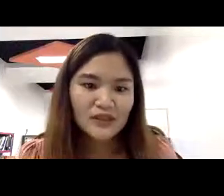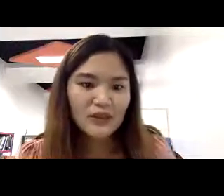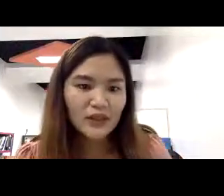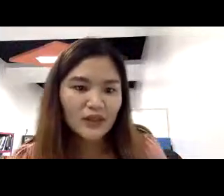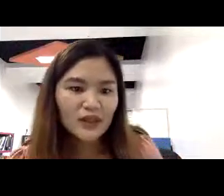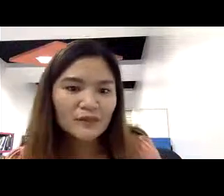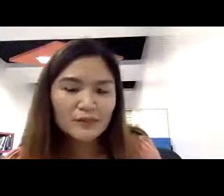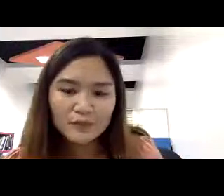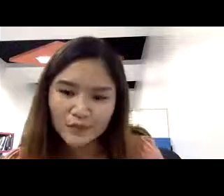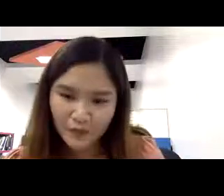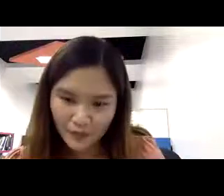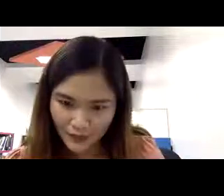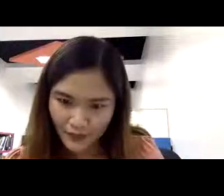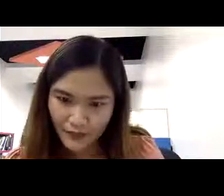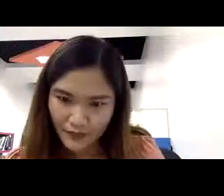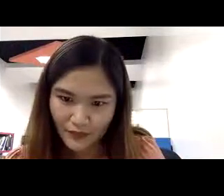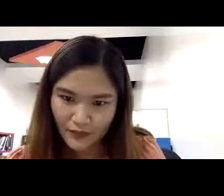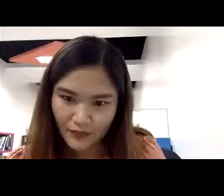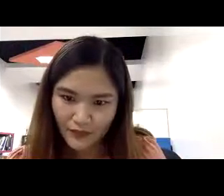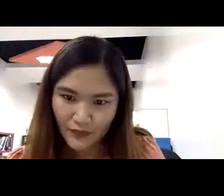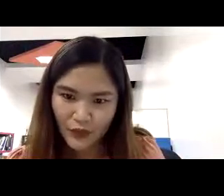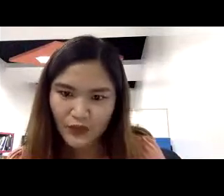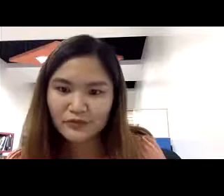Technology-based learning,